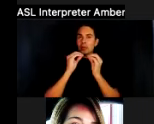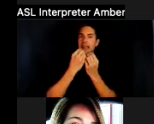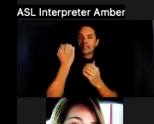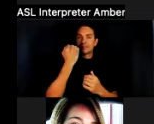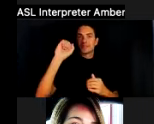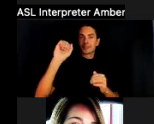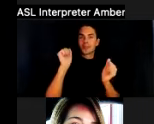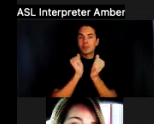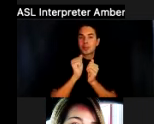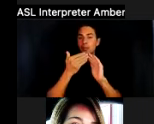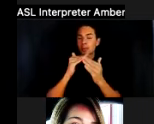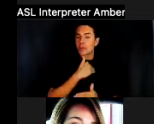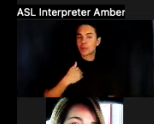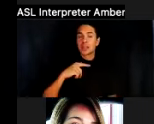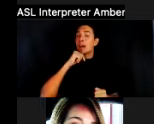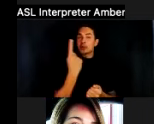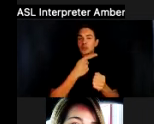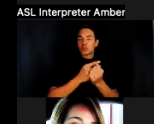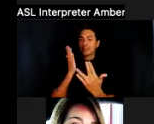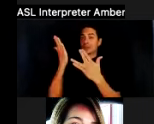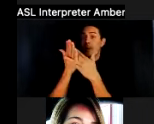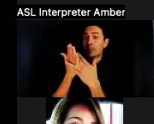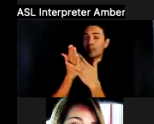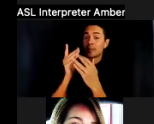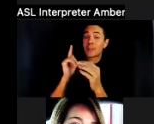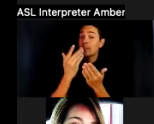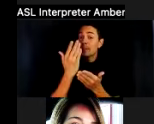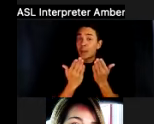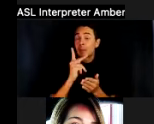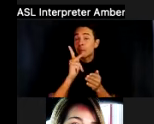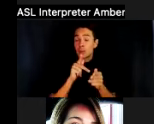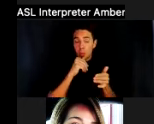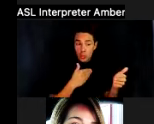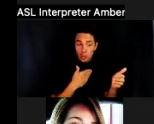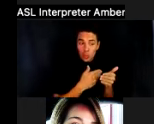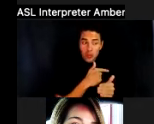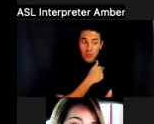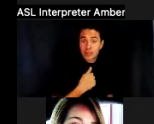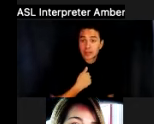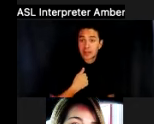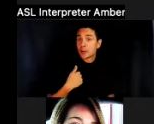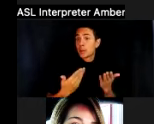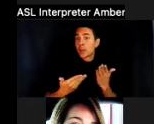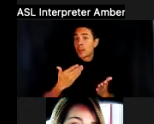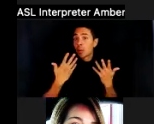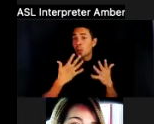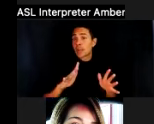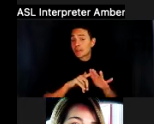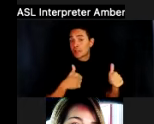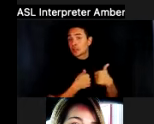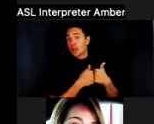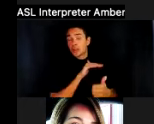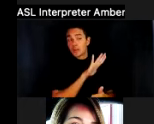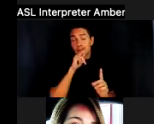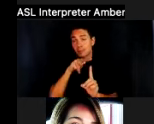to disrupt, but also knowing that maybe perhaps some people who are closest to us, we may have to sort of challenge their perceptions